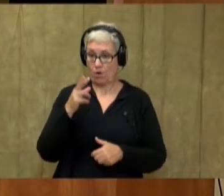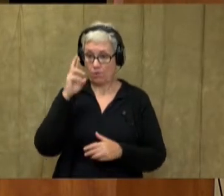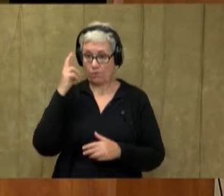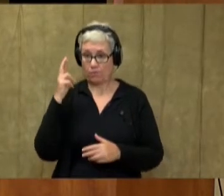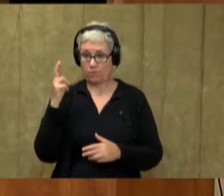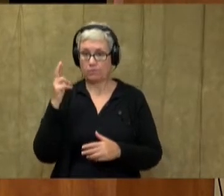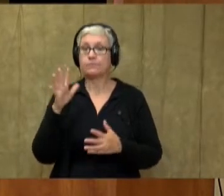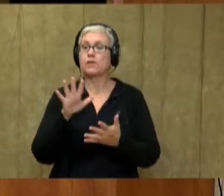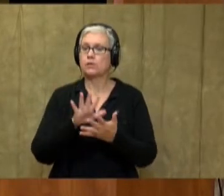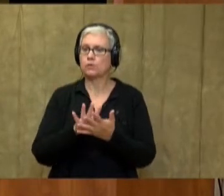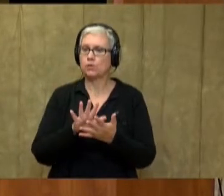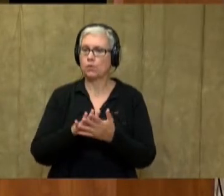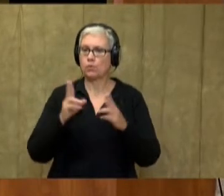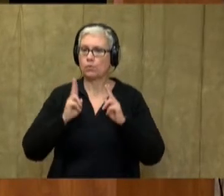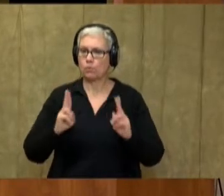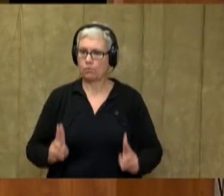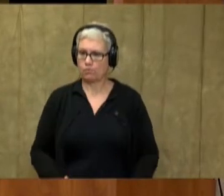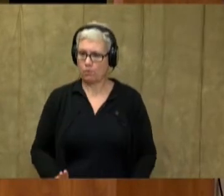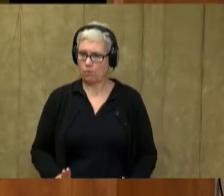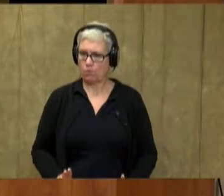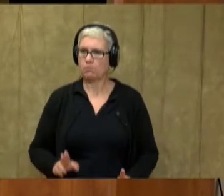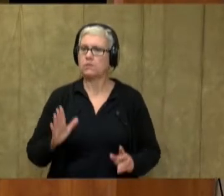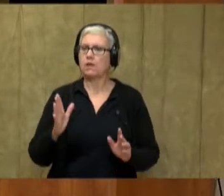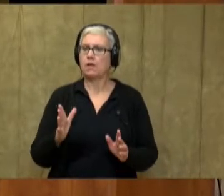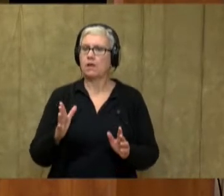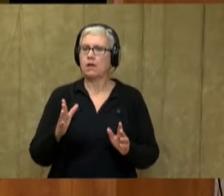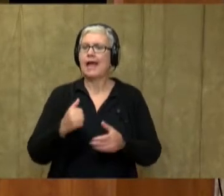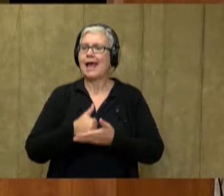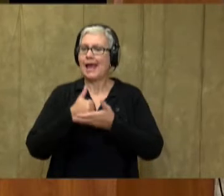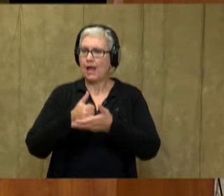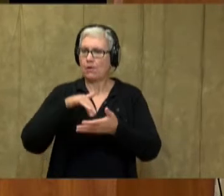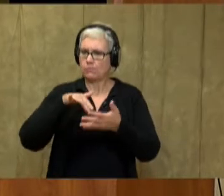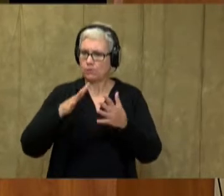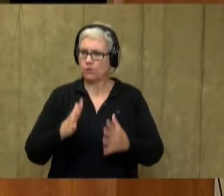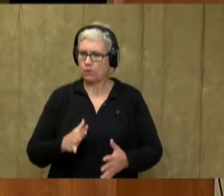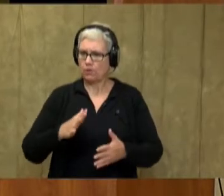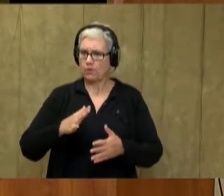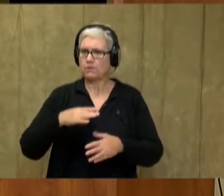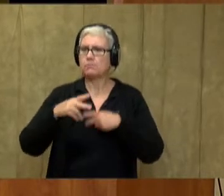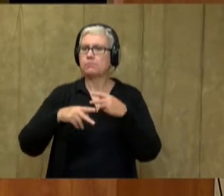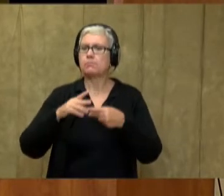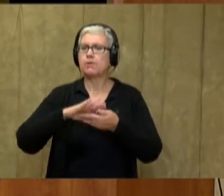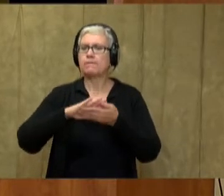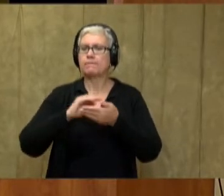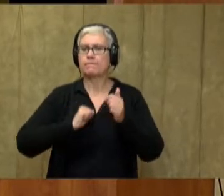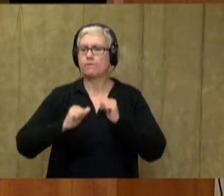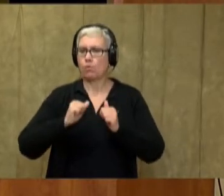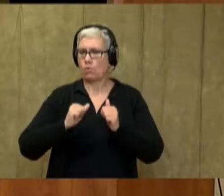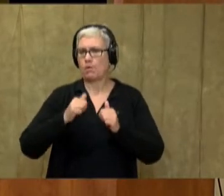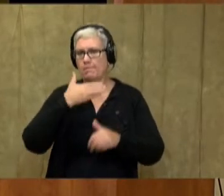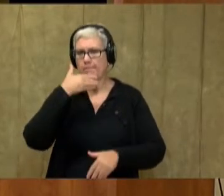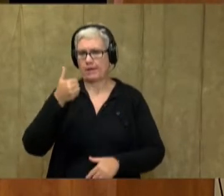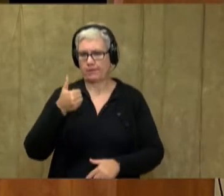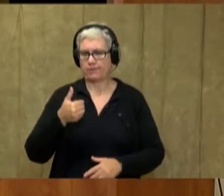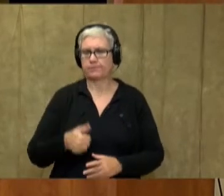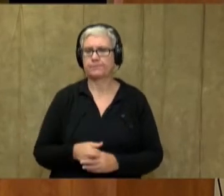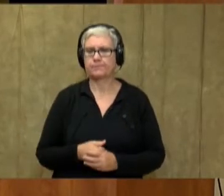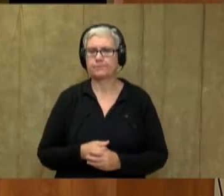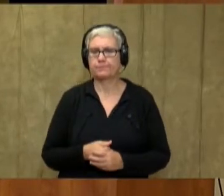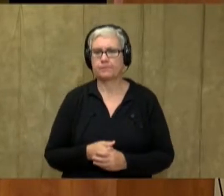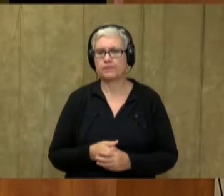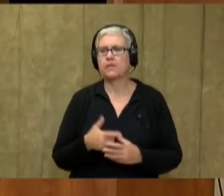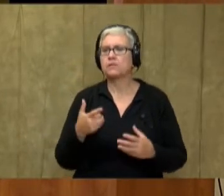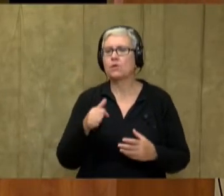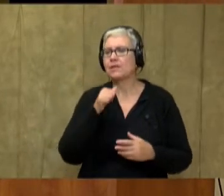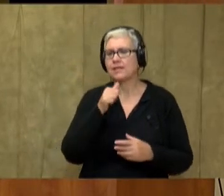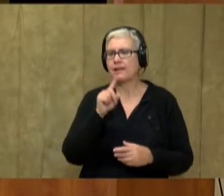that school uniforms make students perform better. All right? So it doesn't have to only be one sentence with